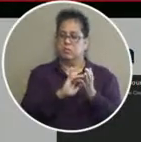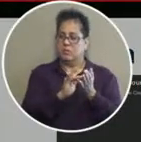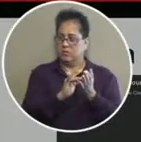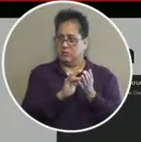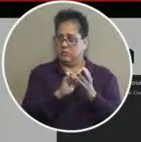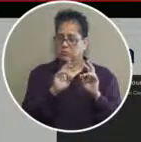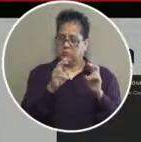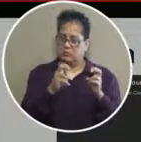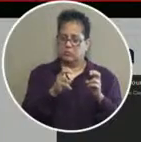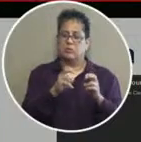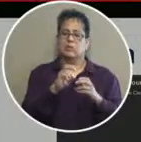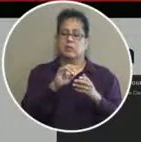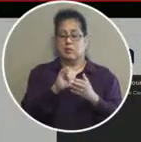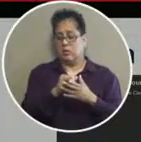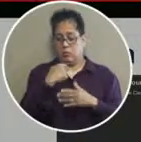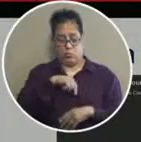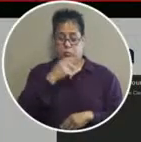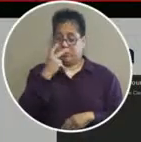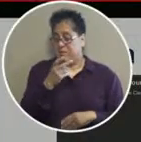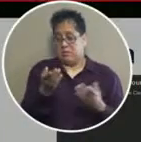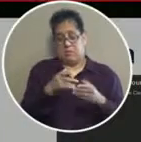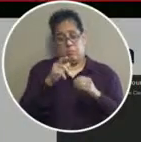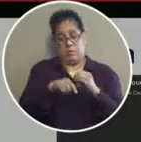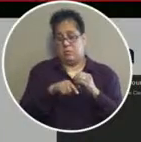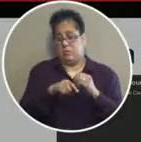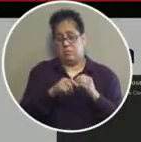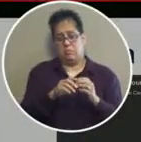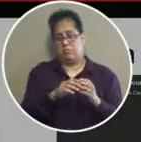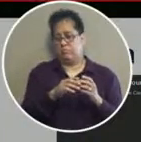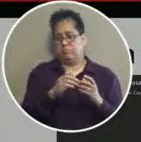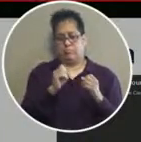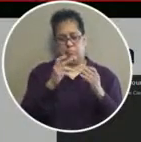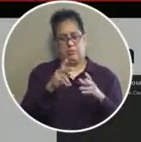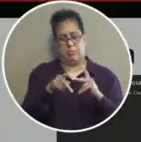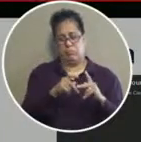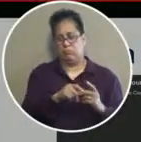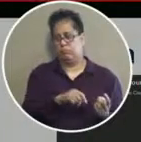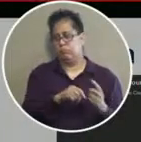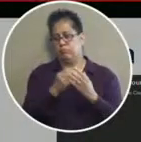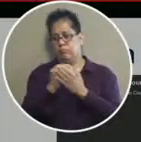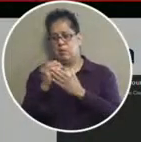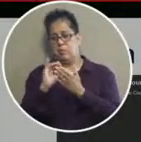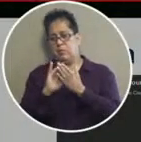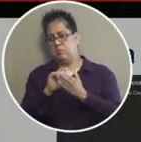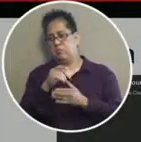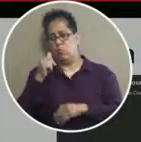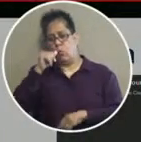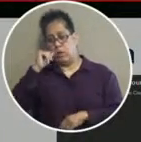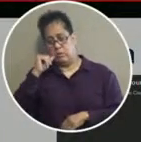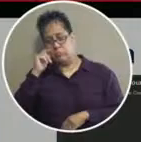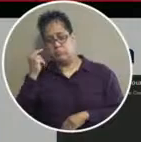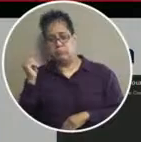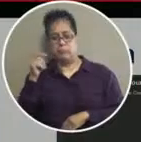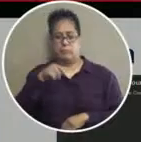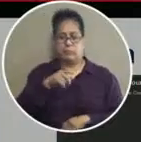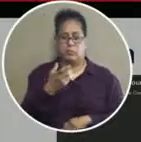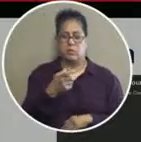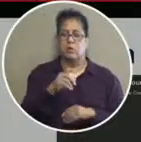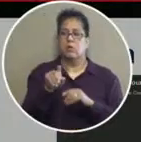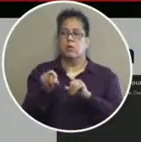a common practice that we see here in our region. So as you see, the social determinants of health is also